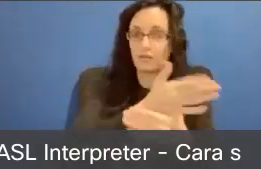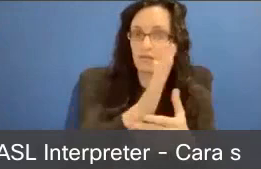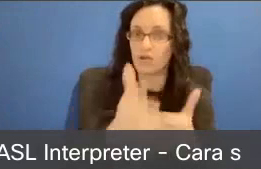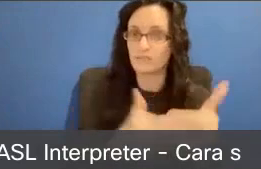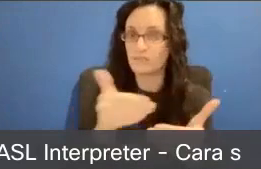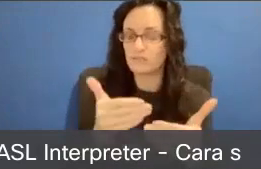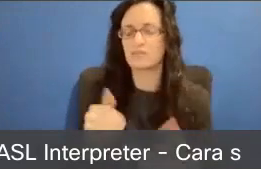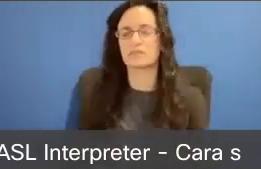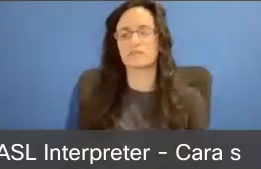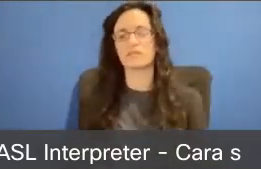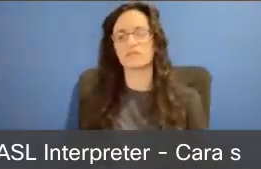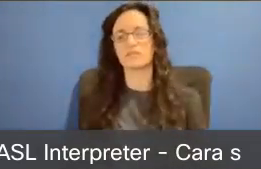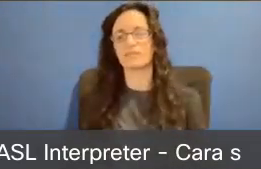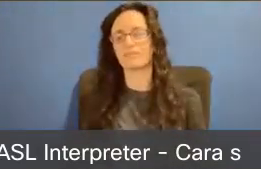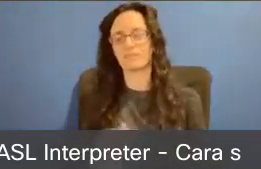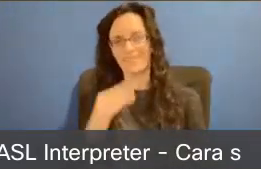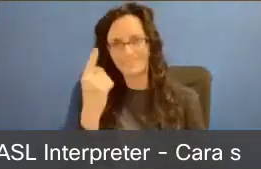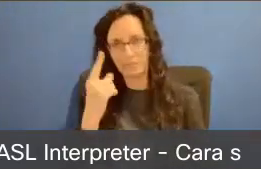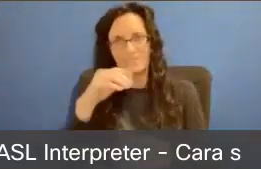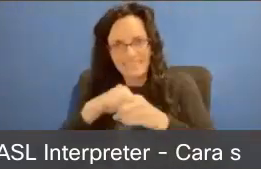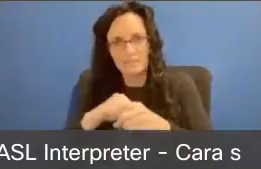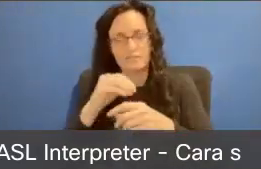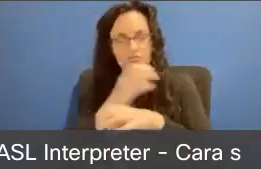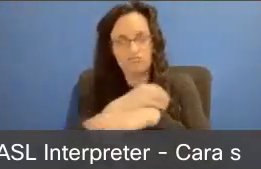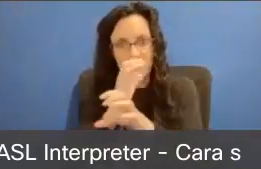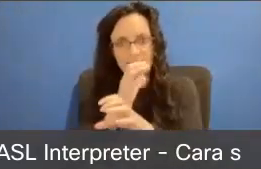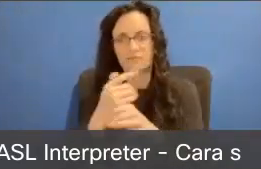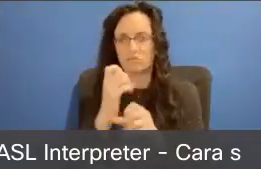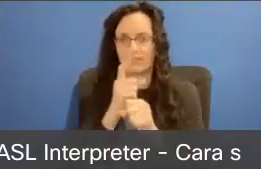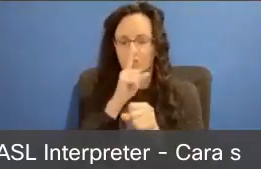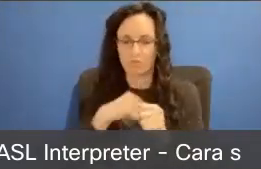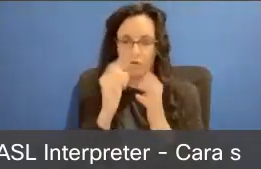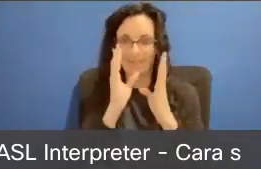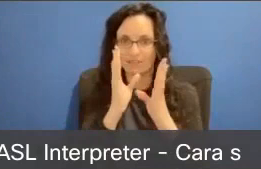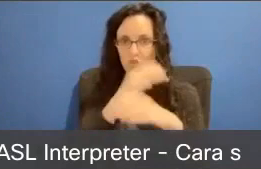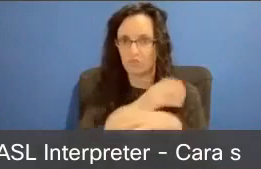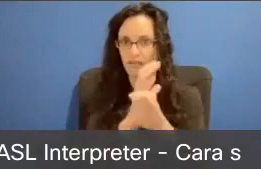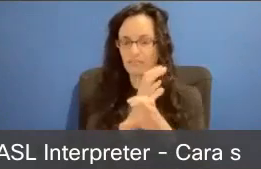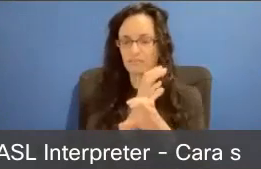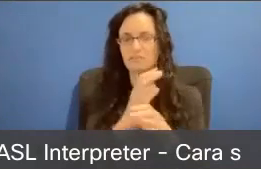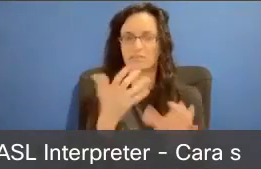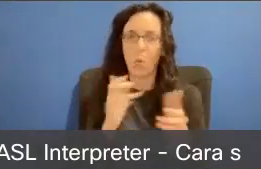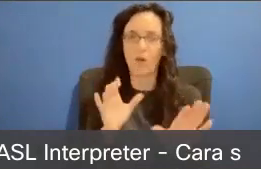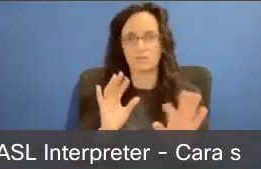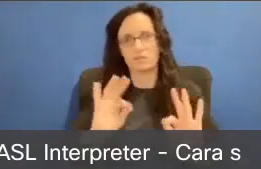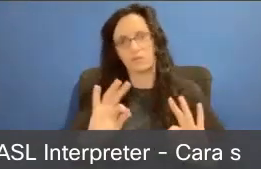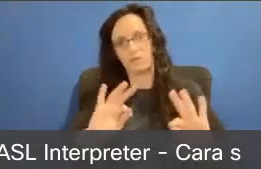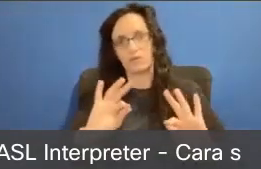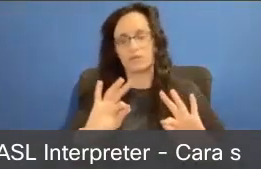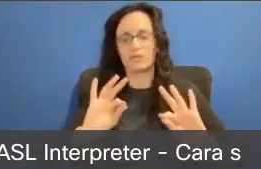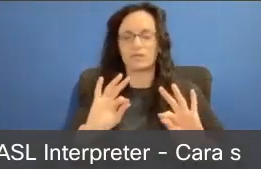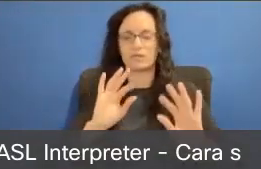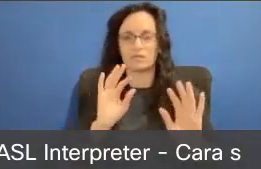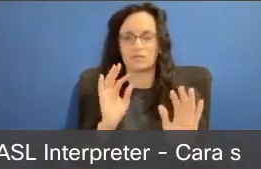But you want to be, if someone's in a crisis, we want to be sure we're really keenly paying attention to the crisis and not diminishing it because of